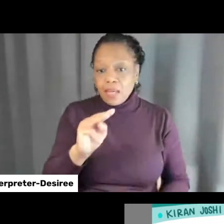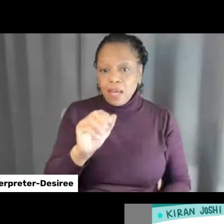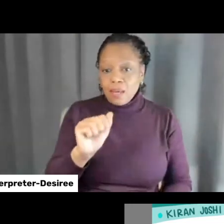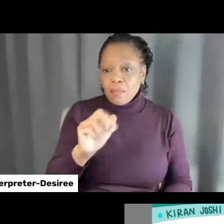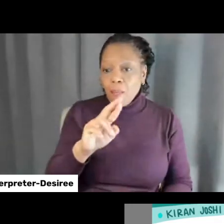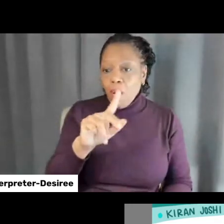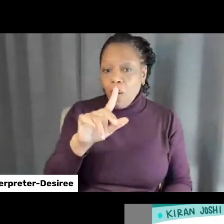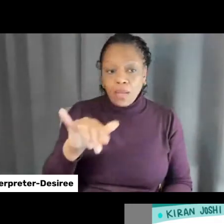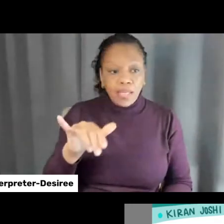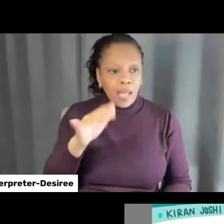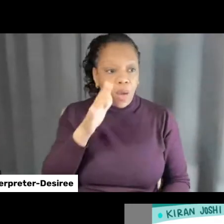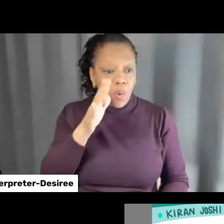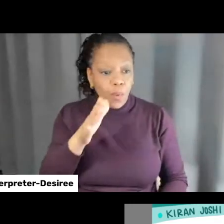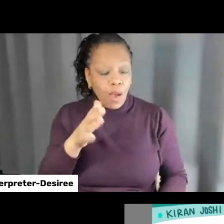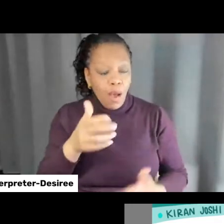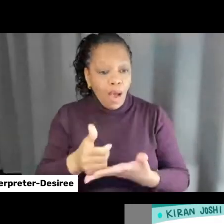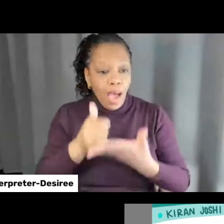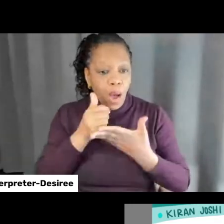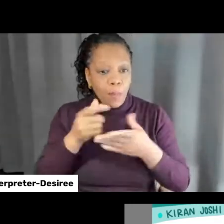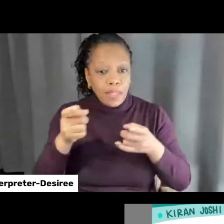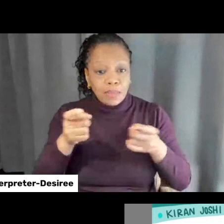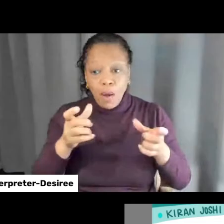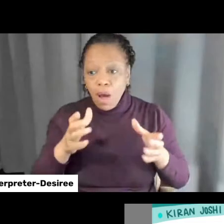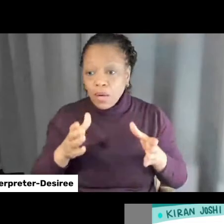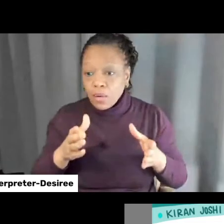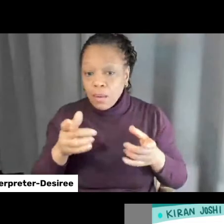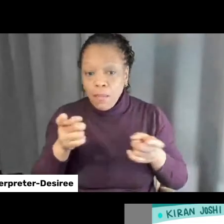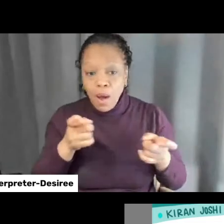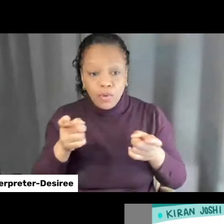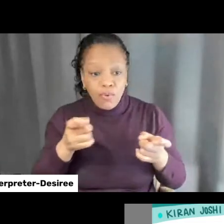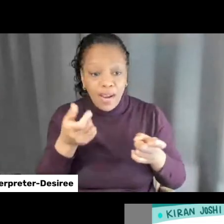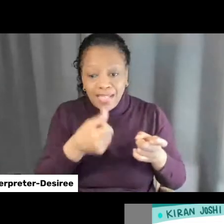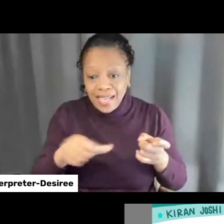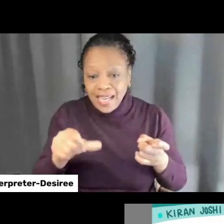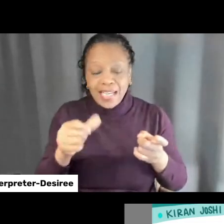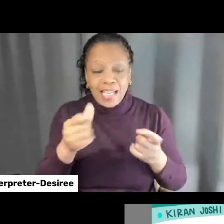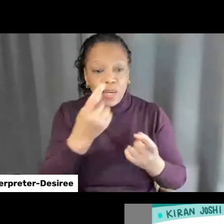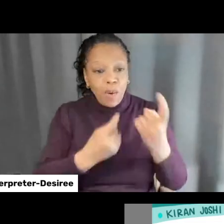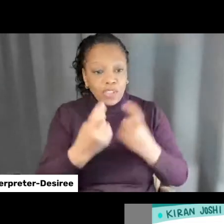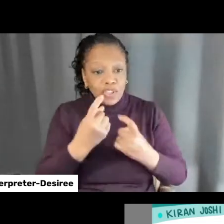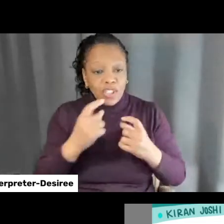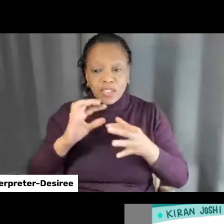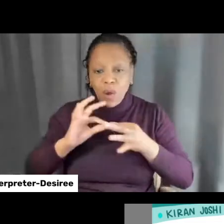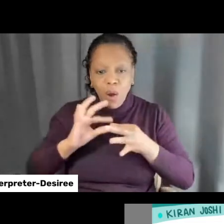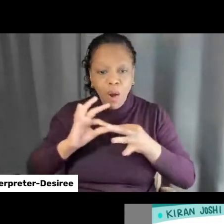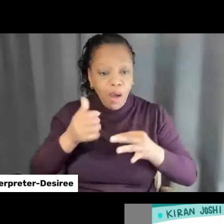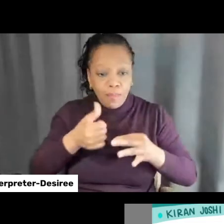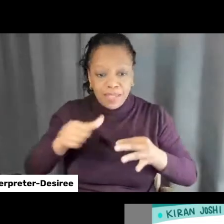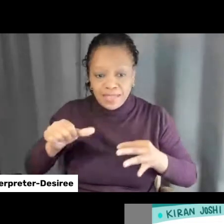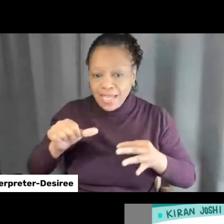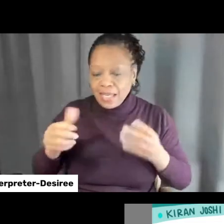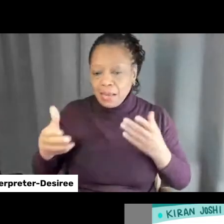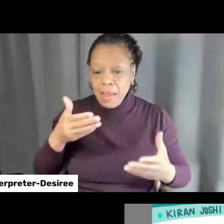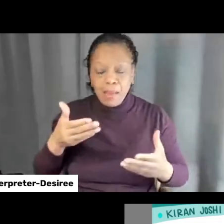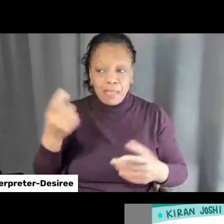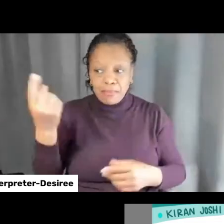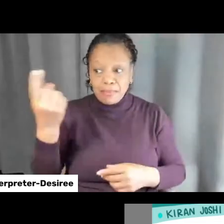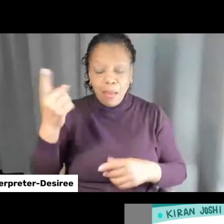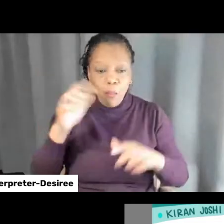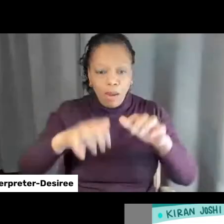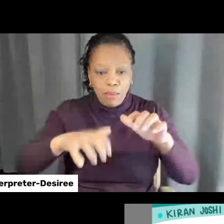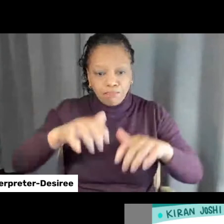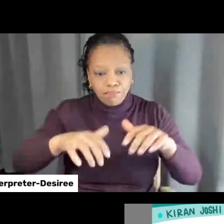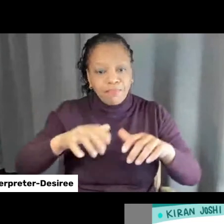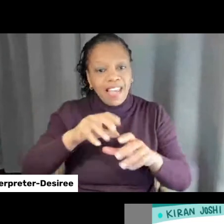with moderating any type of questions or comments that were maybe put in the chat.